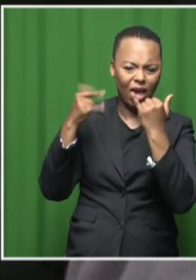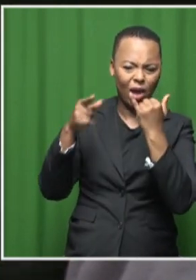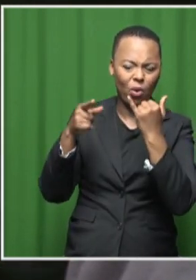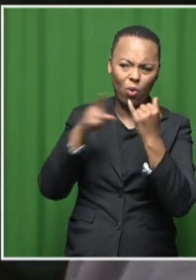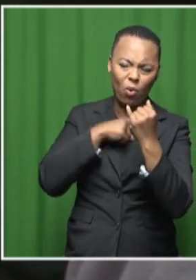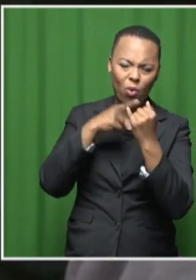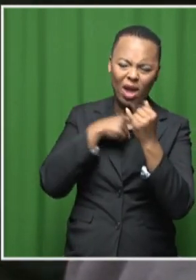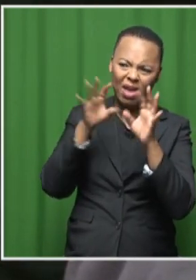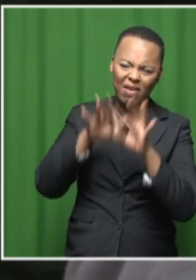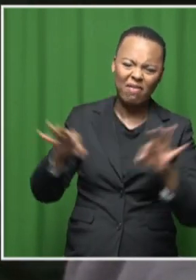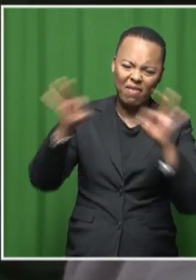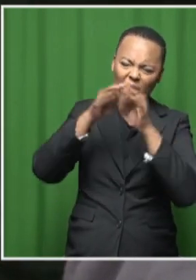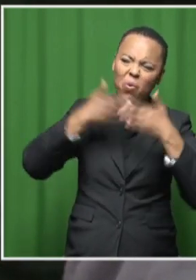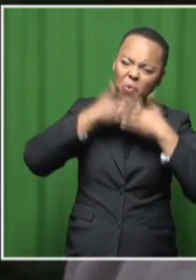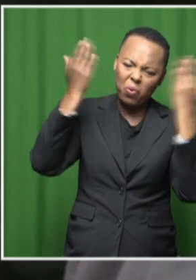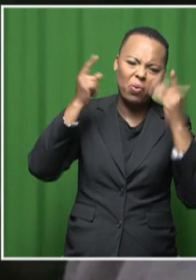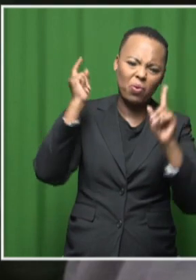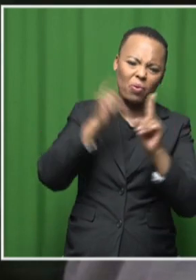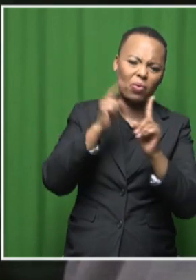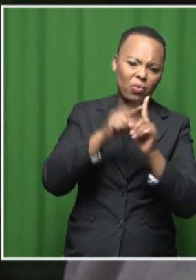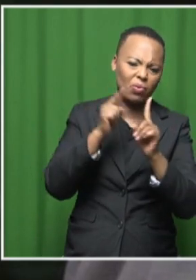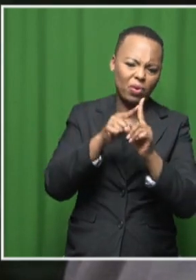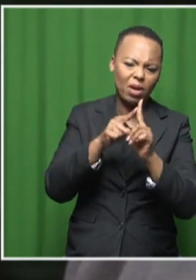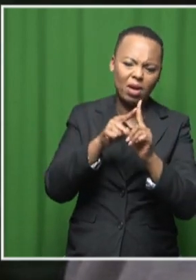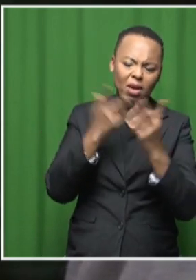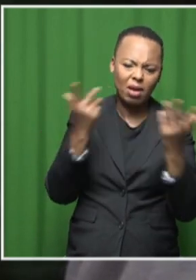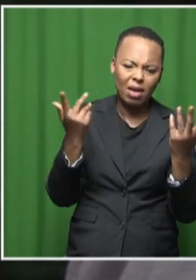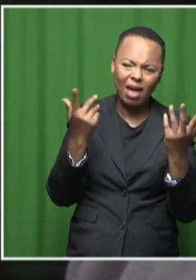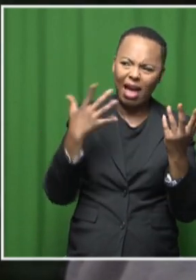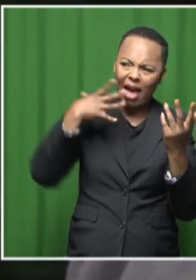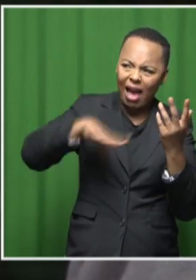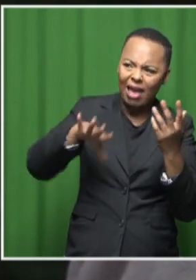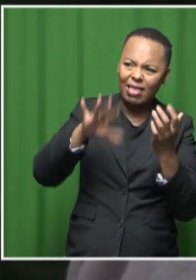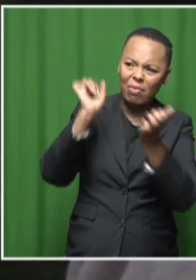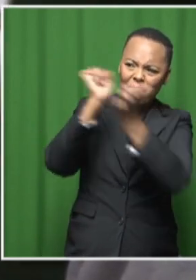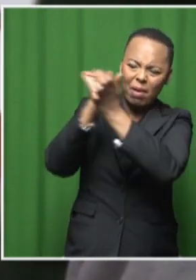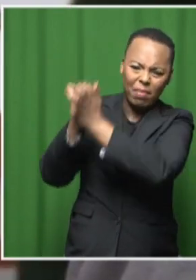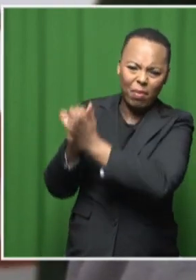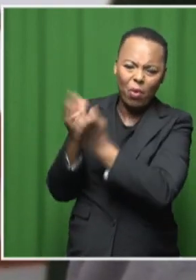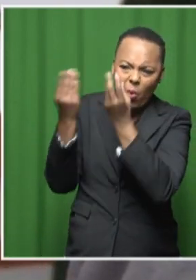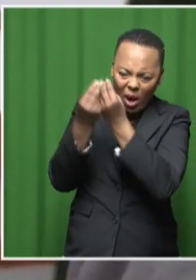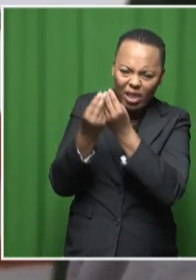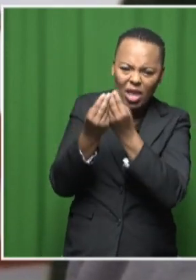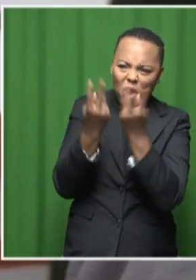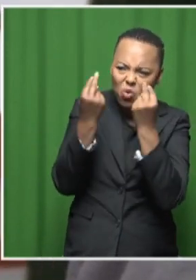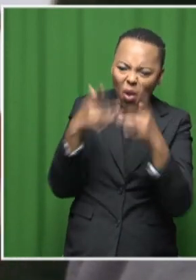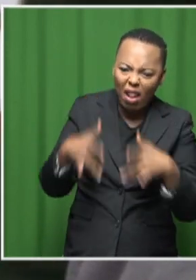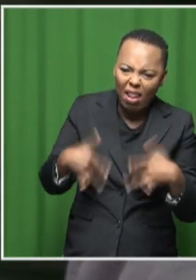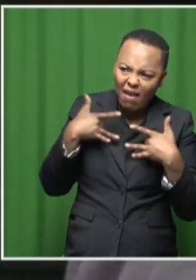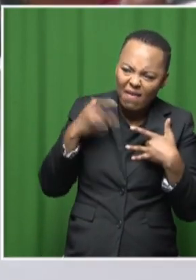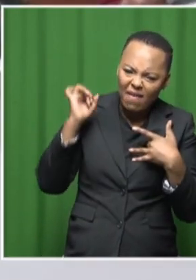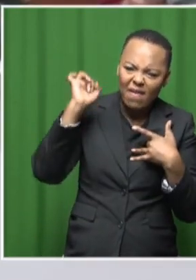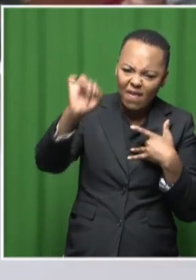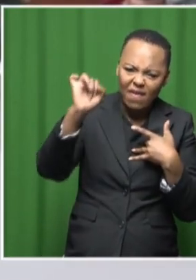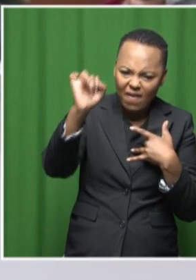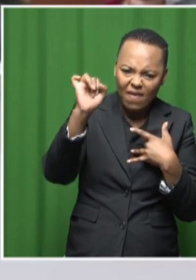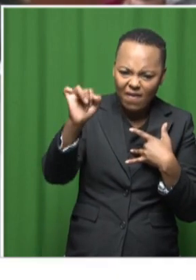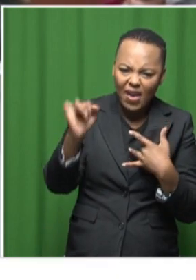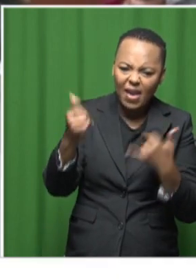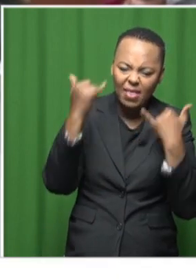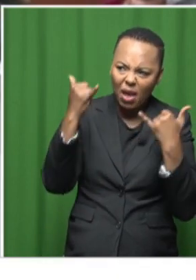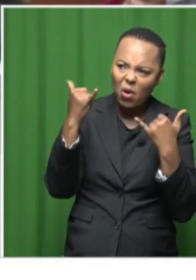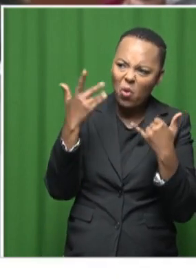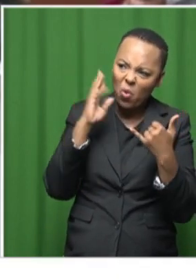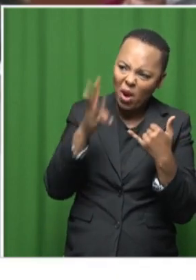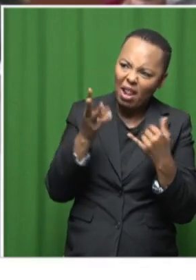redeemable value. And the other prisoners that you will encounter in your new life will inflict that